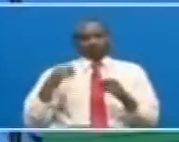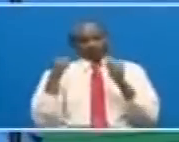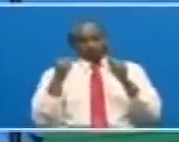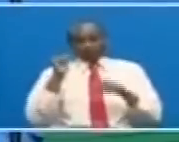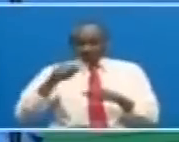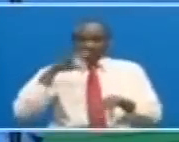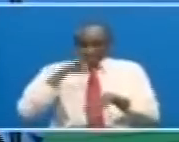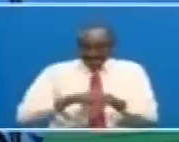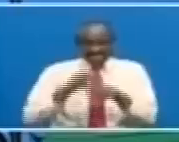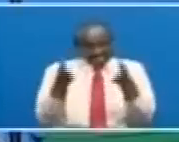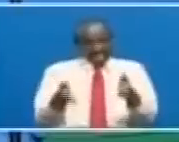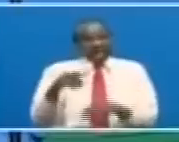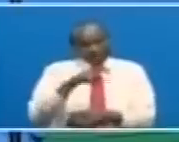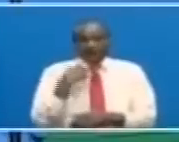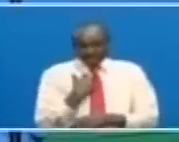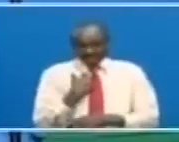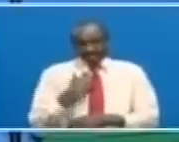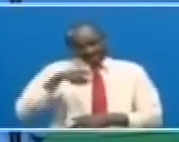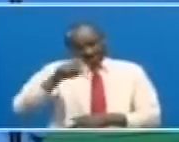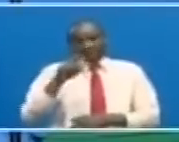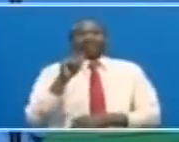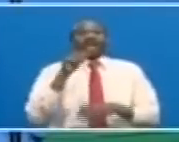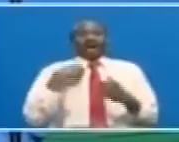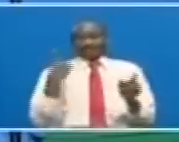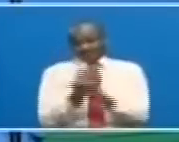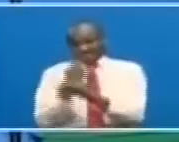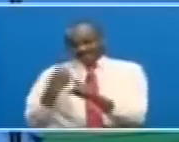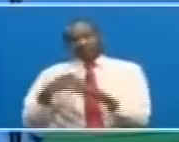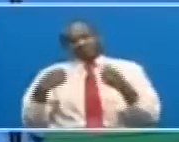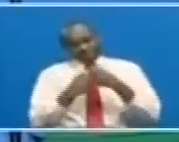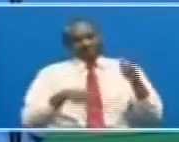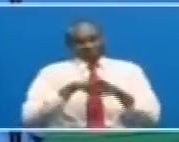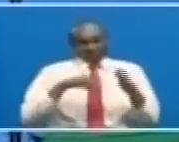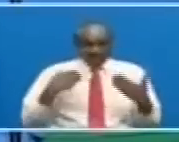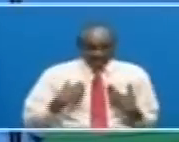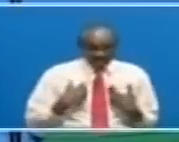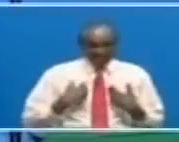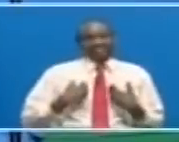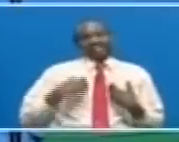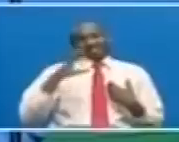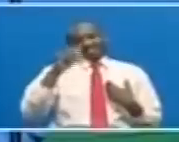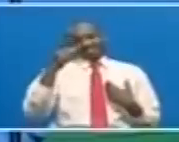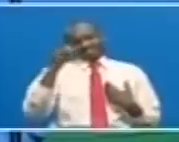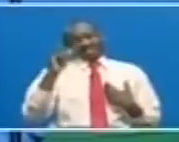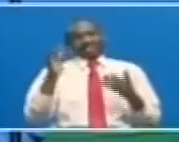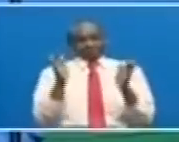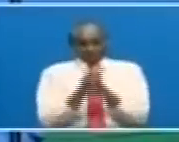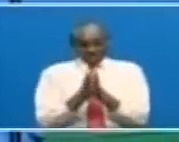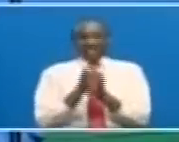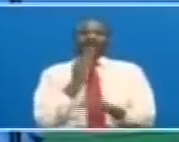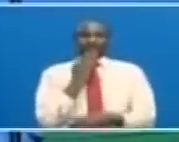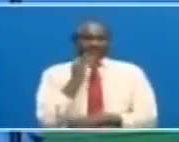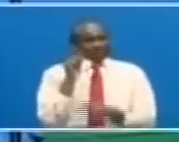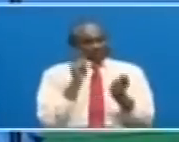an equal serving here locally when 7 Kenyan Premier League matches will be played. Relegated threatened City Stars will be away to FC